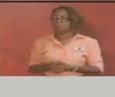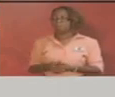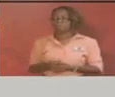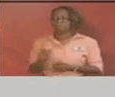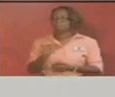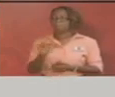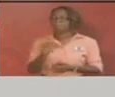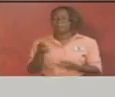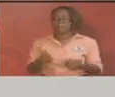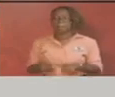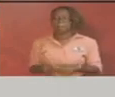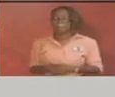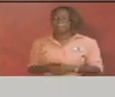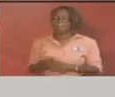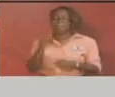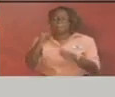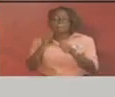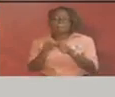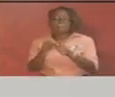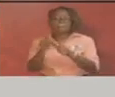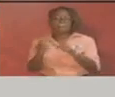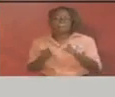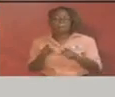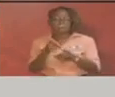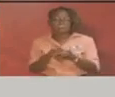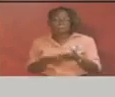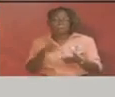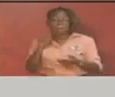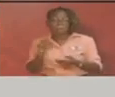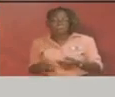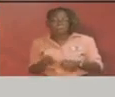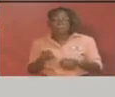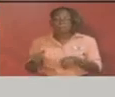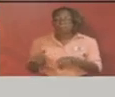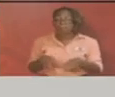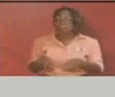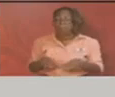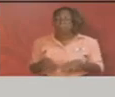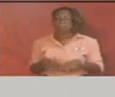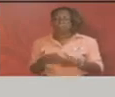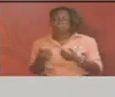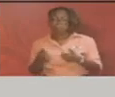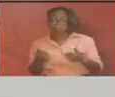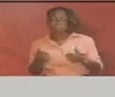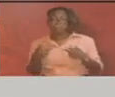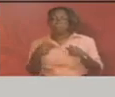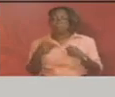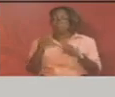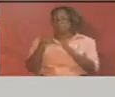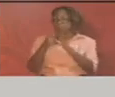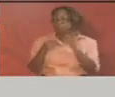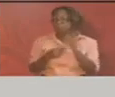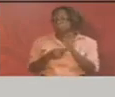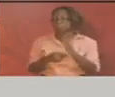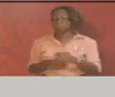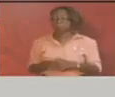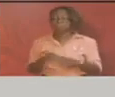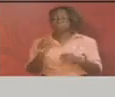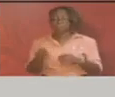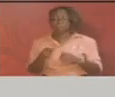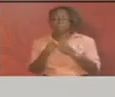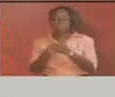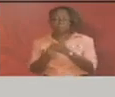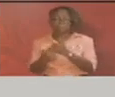of the public health measures they need to take. Really vaccine, we want to assure everyone that the